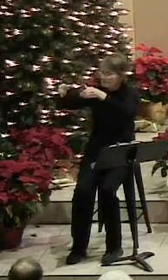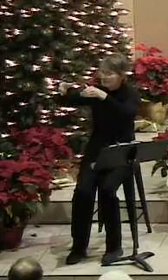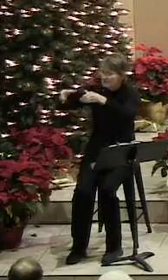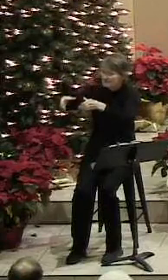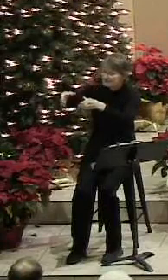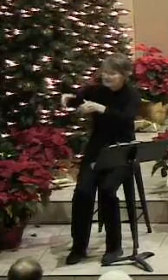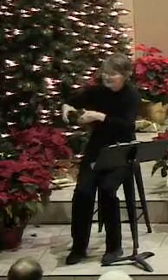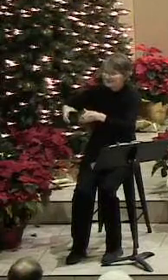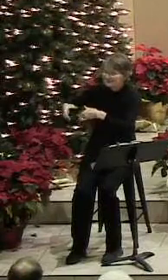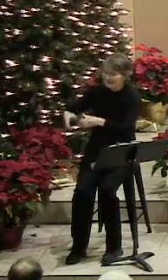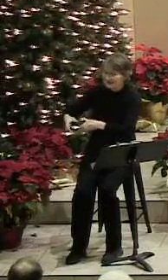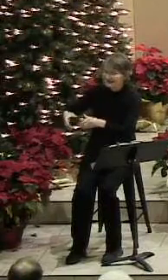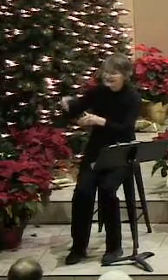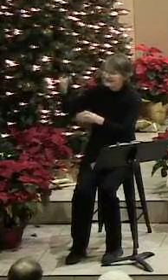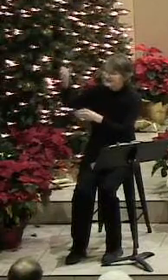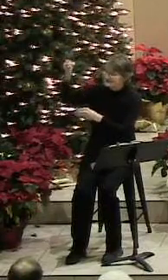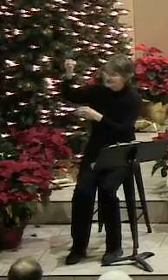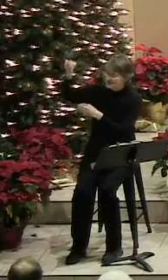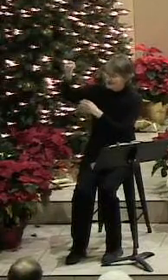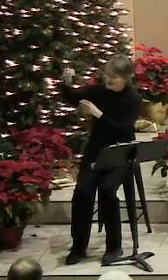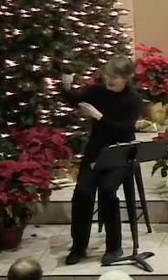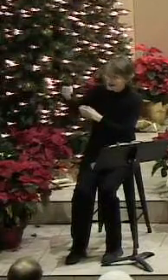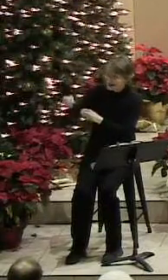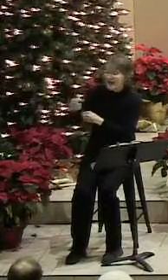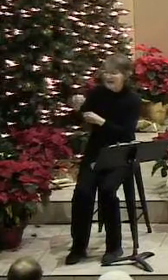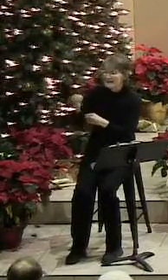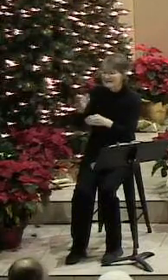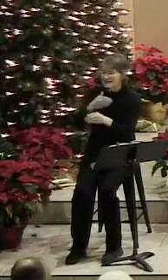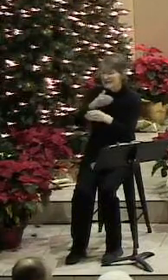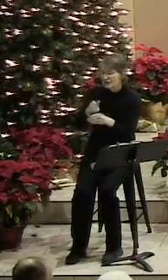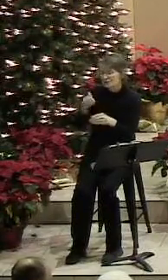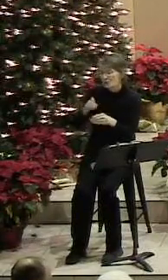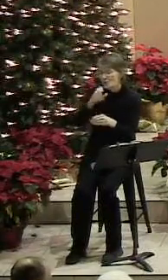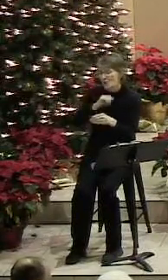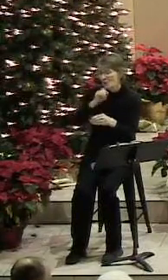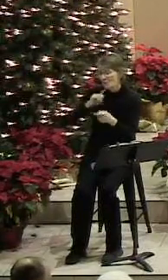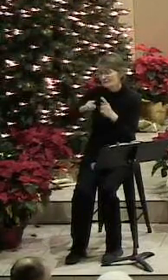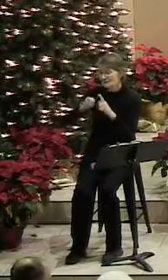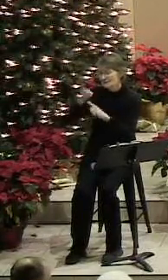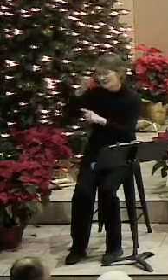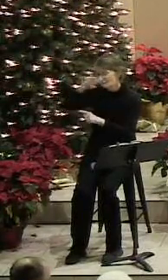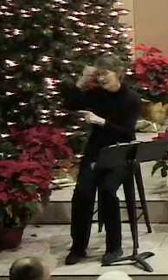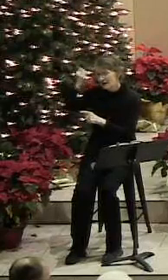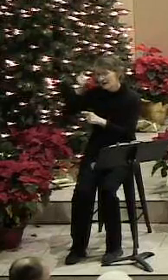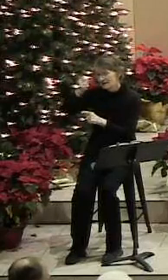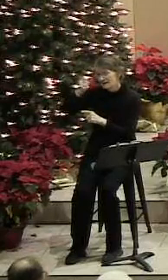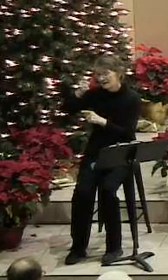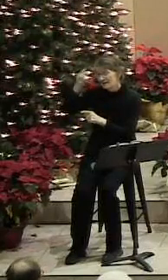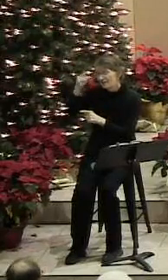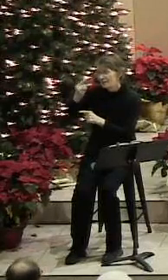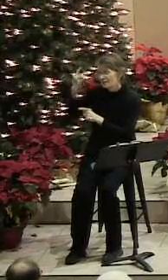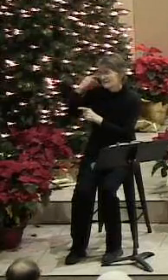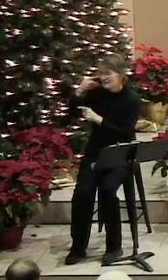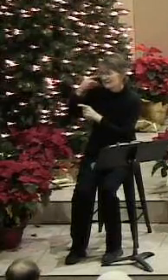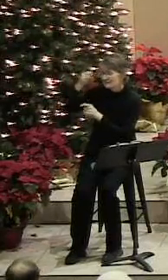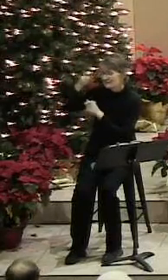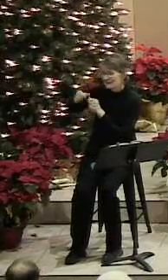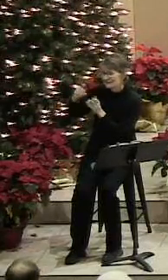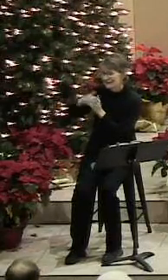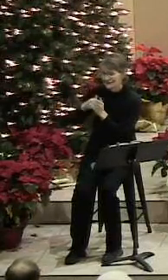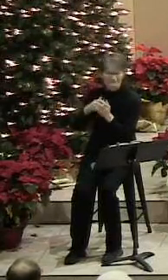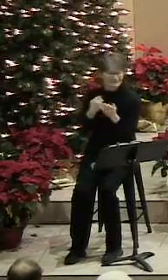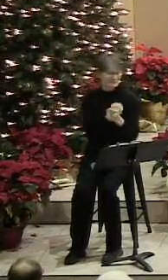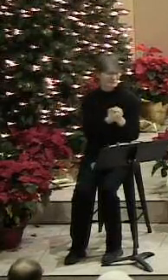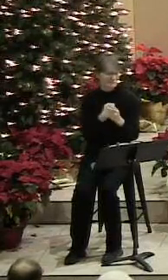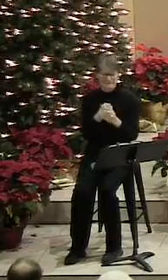old acquaintance be forgot and never brought to mind. Ooh, tough high